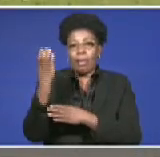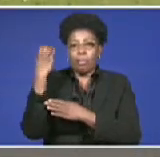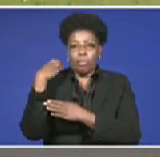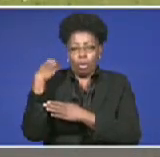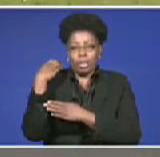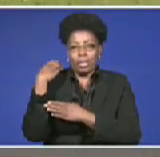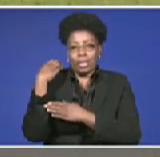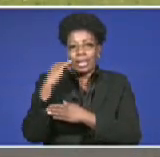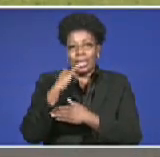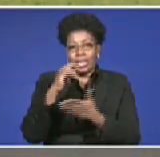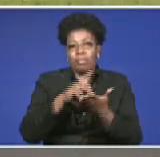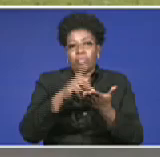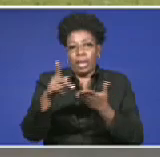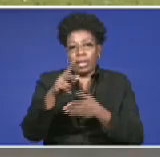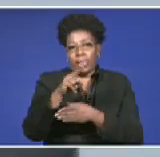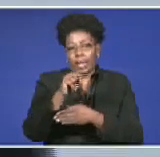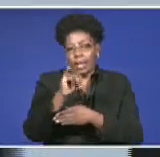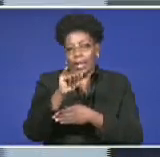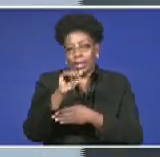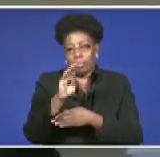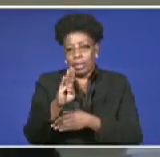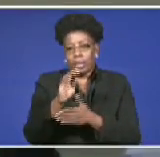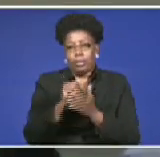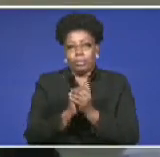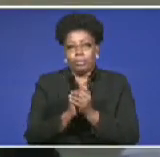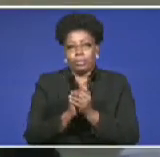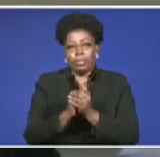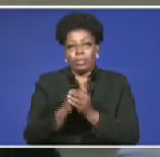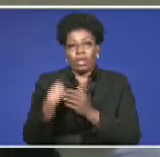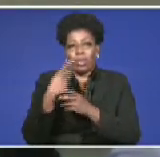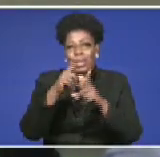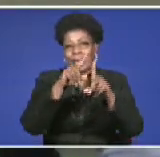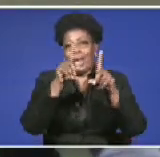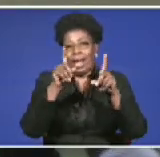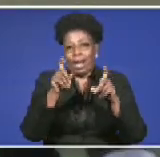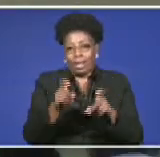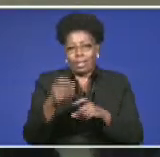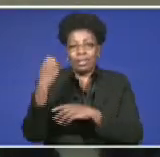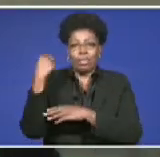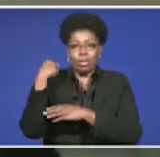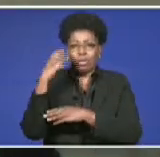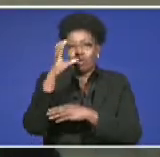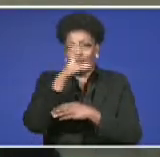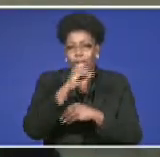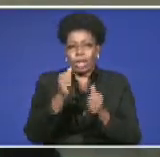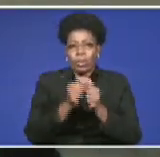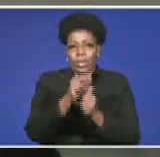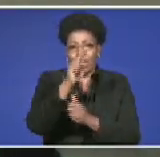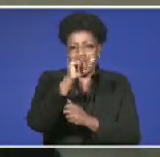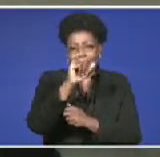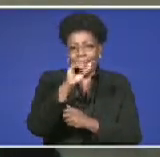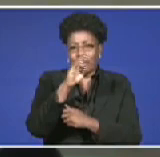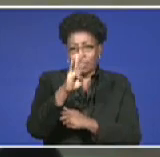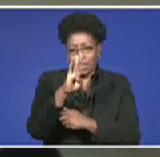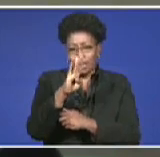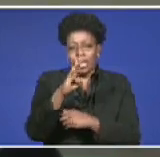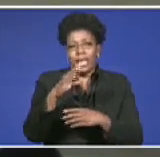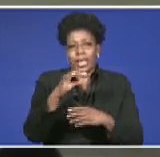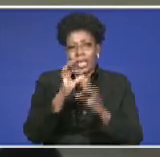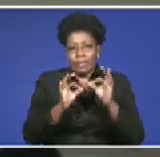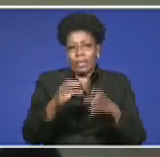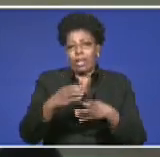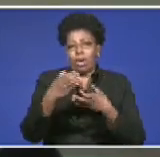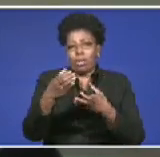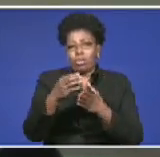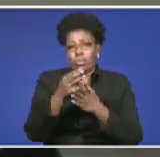making N.I.B. payments. We ask the regular employees to check with N.I.B. to see if their contributions are being made.